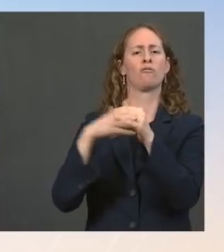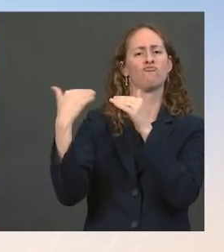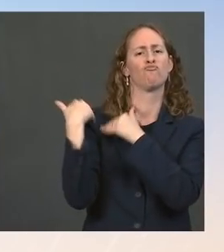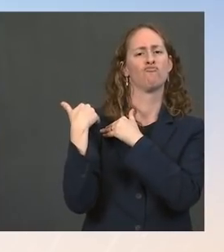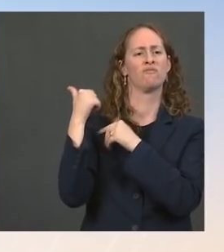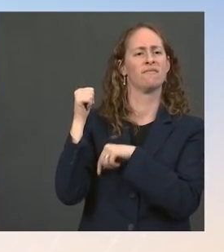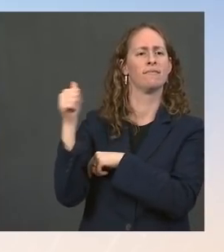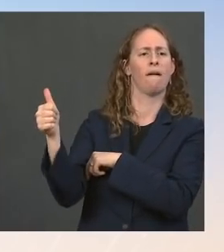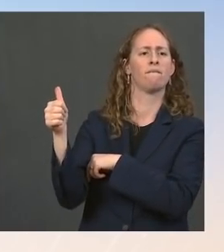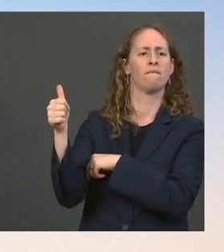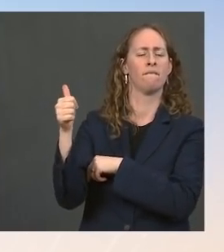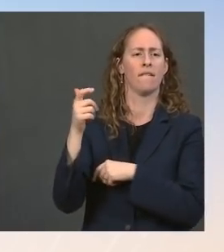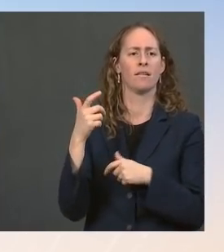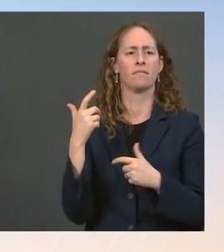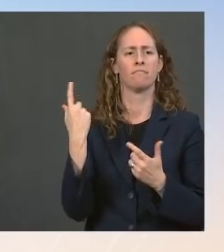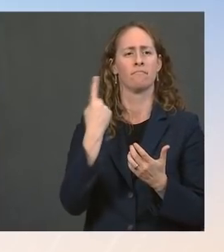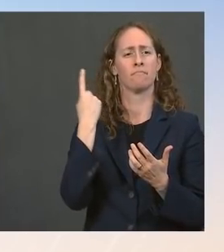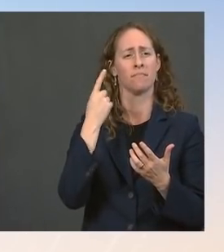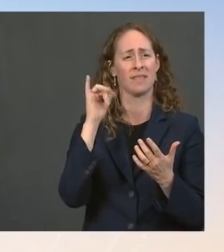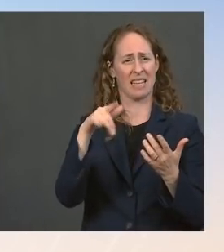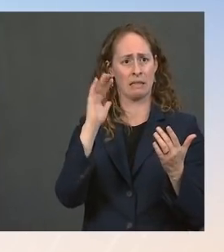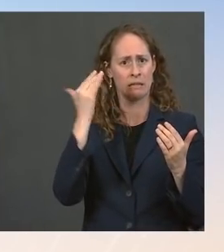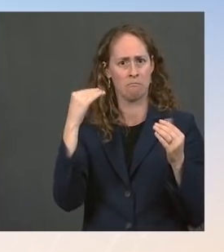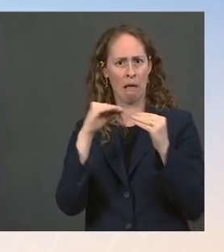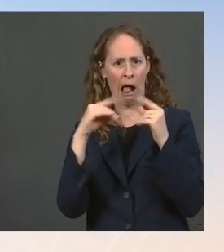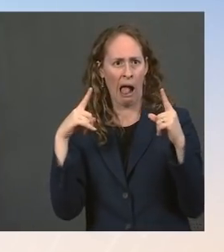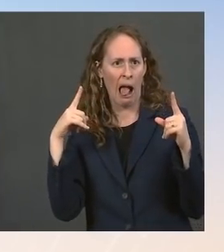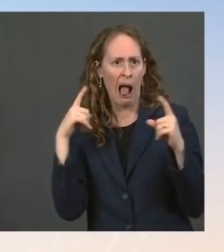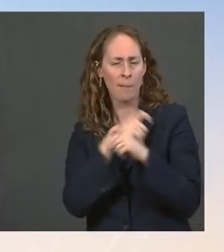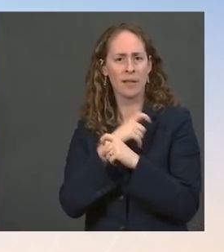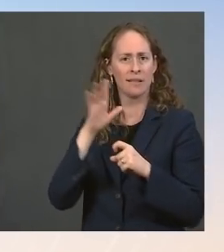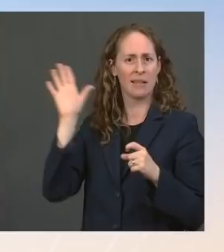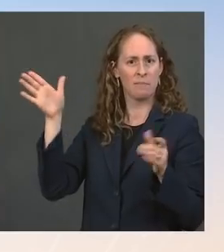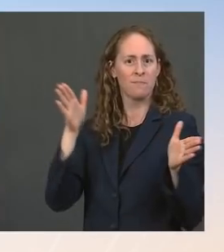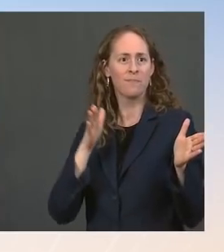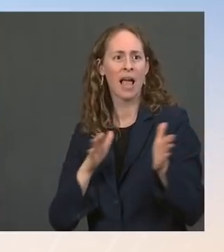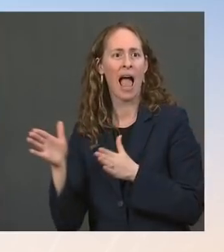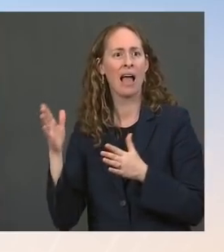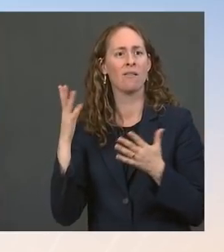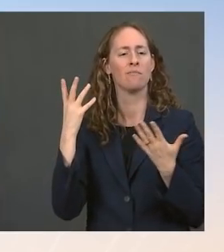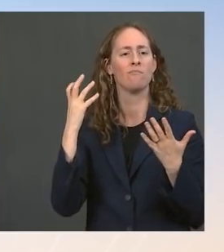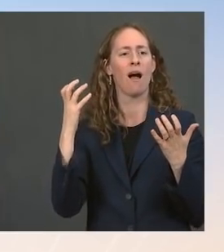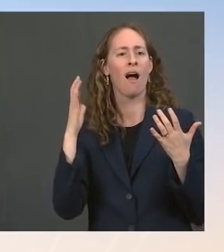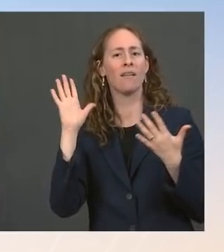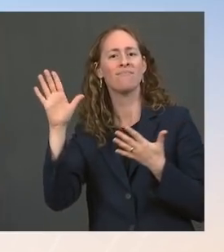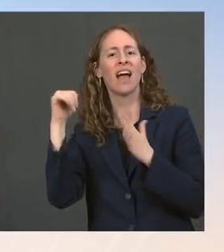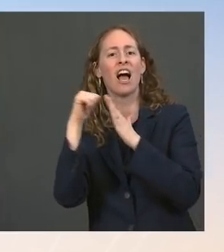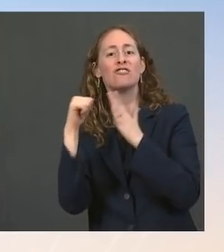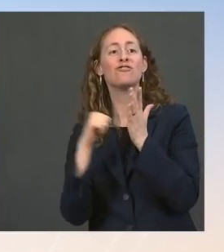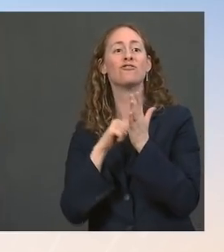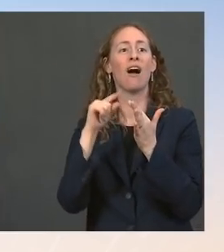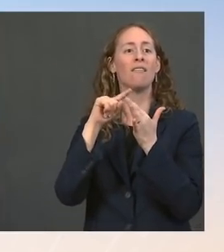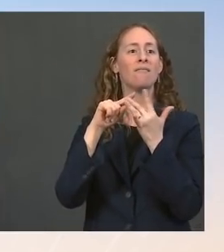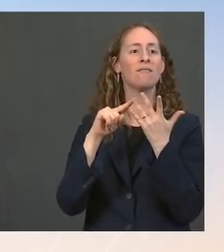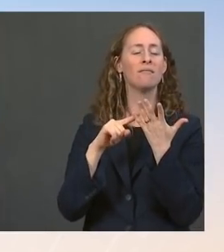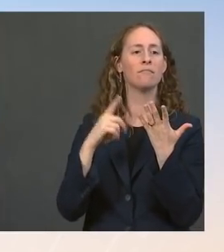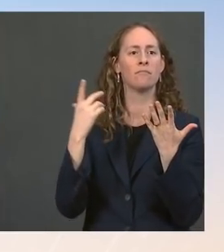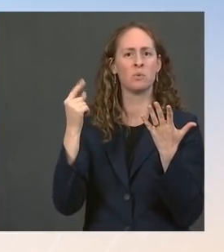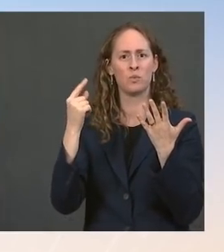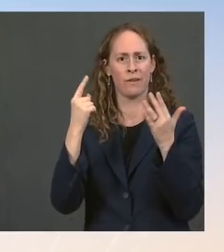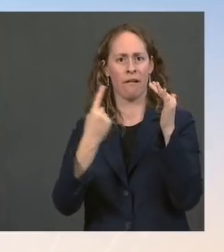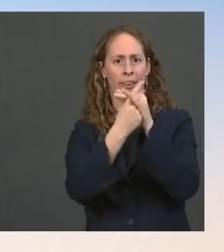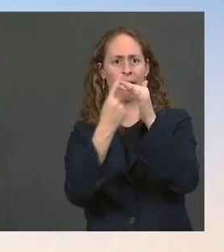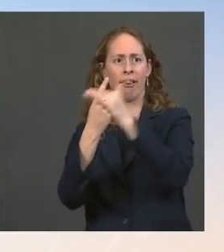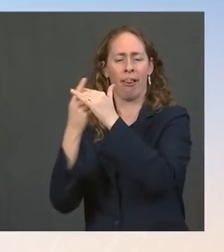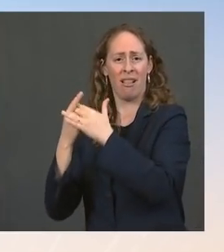that complicate the president's ability to get his agenda passed and deal with some of these other crises he's handling? Well,